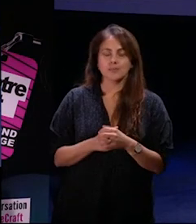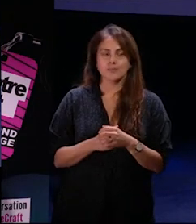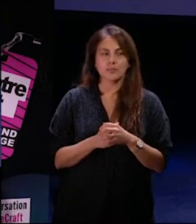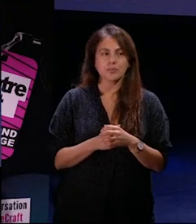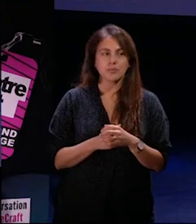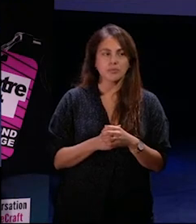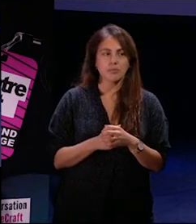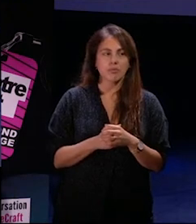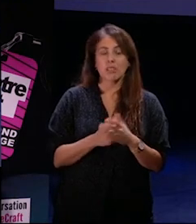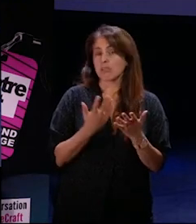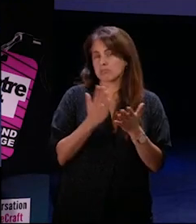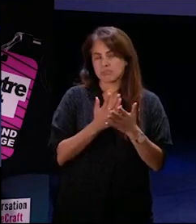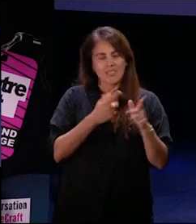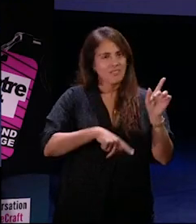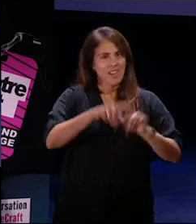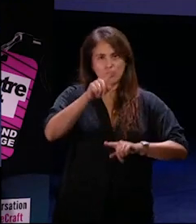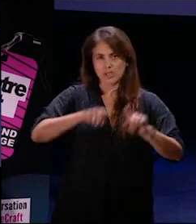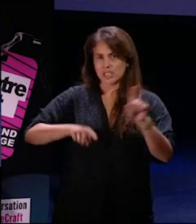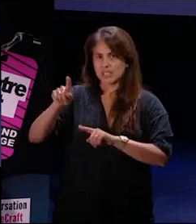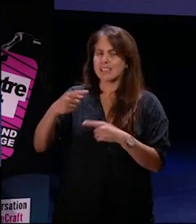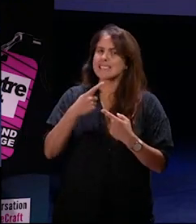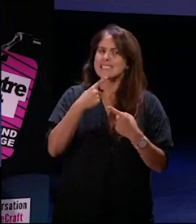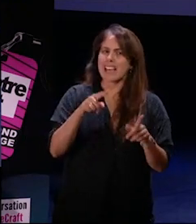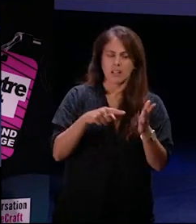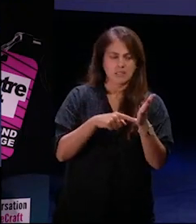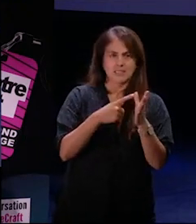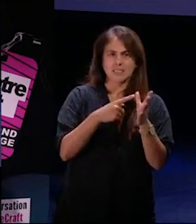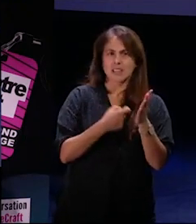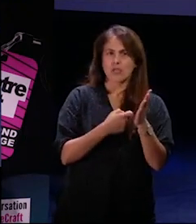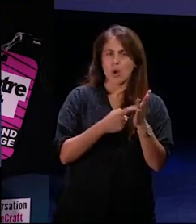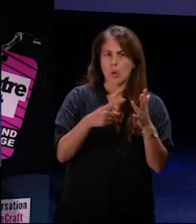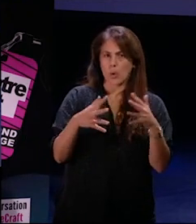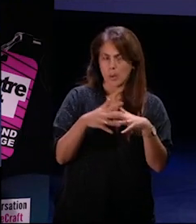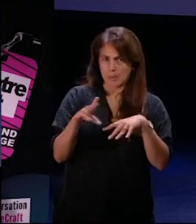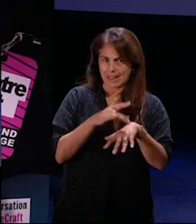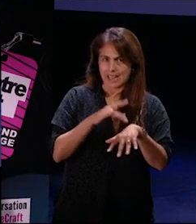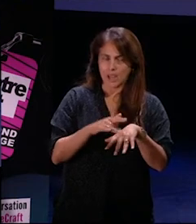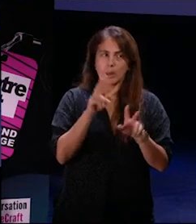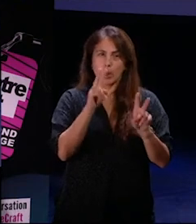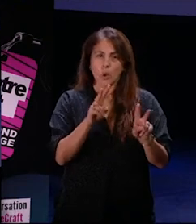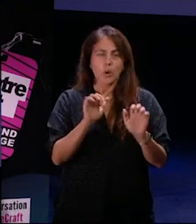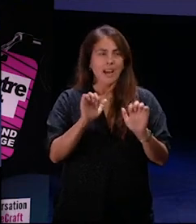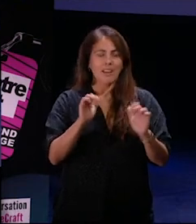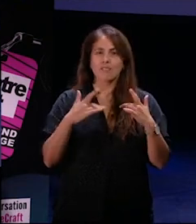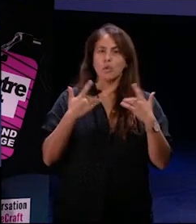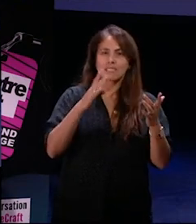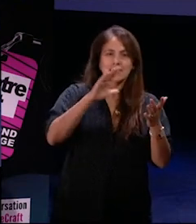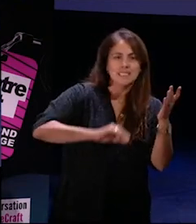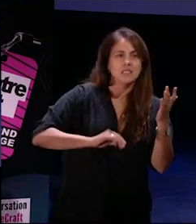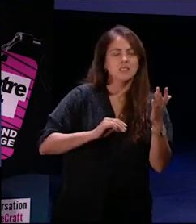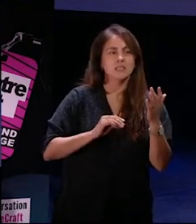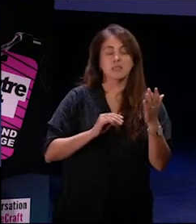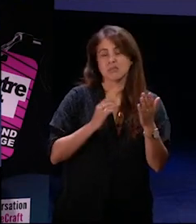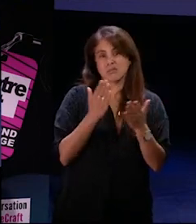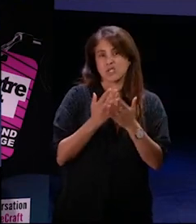It has varied, because with Tell Tara, what we were really looking at voices that are traditionally being